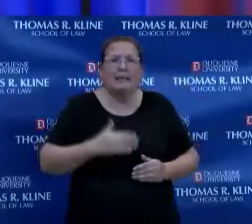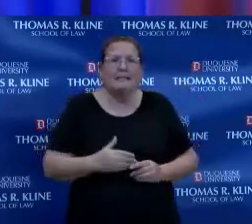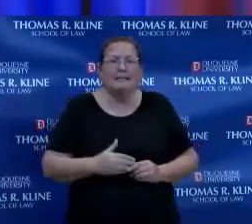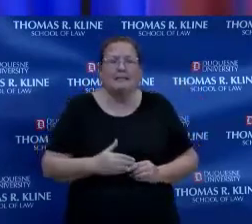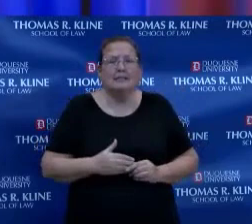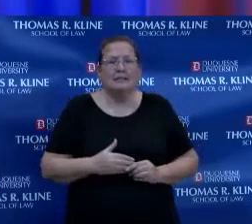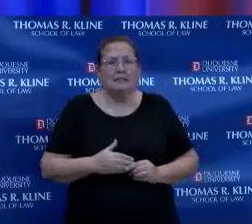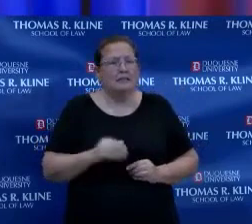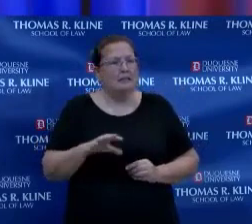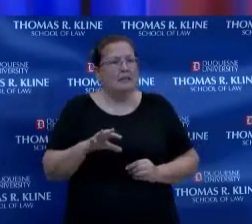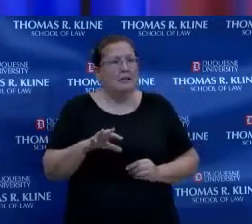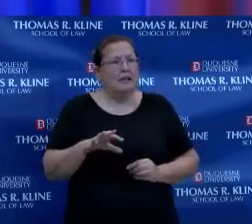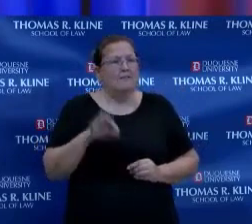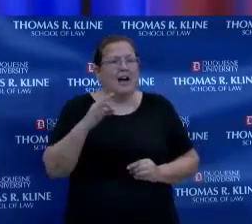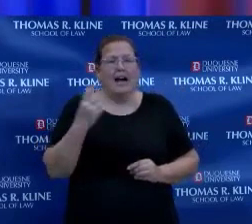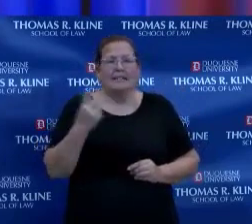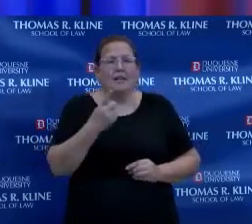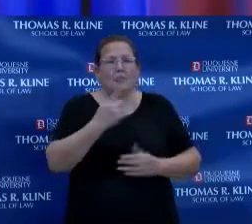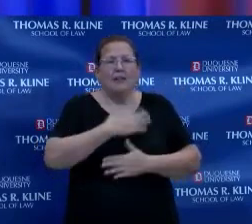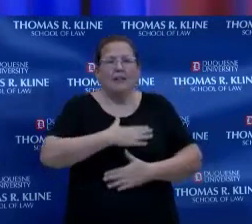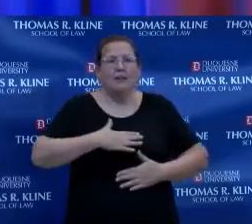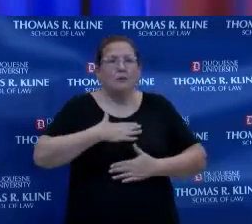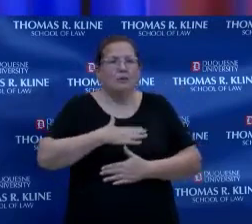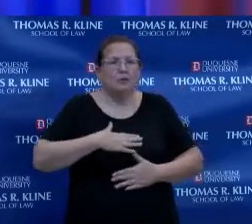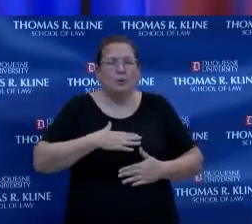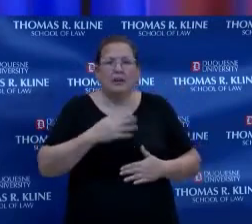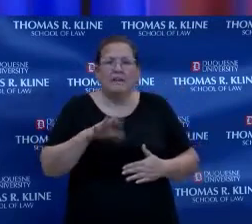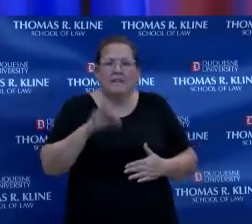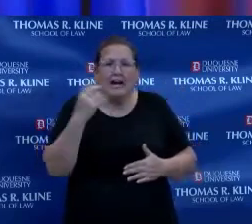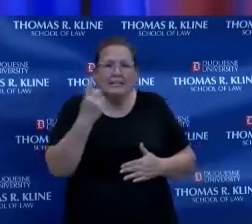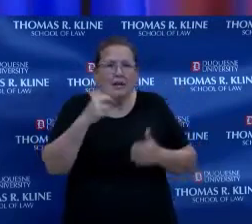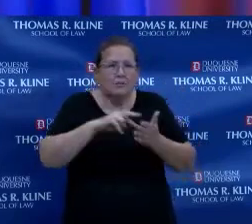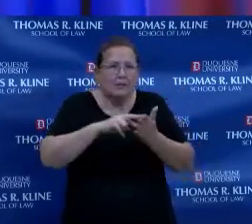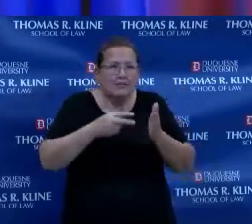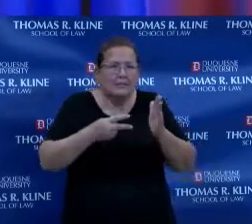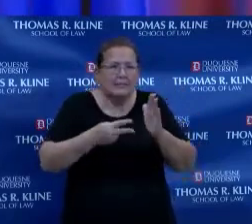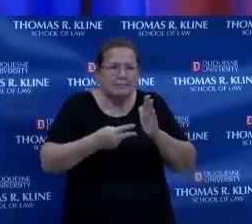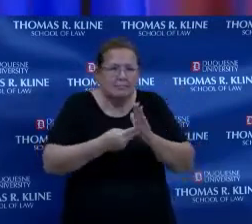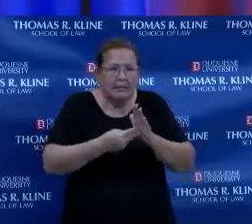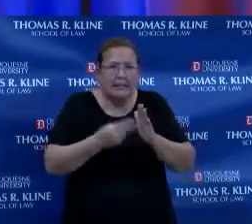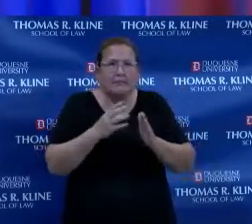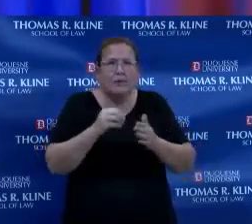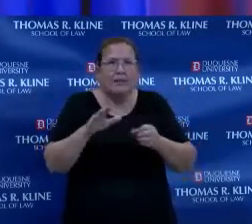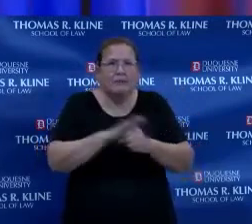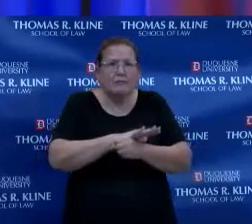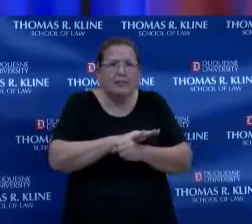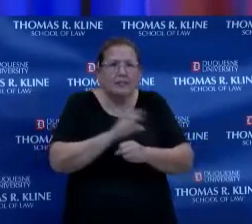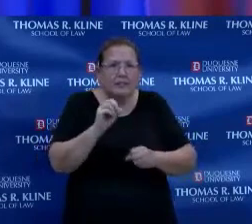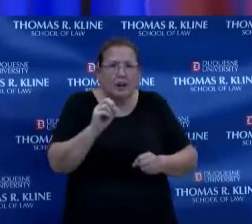that is enjoyable, that is meaningful, and that is fulfilling. Got it?